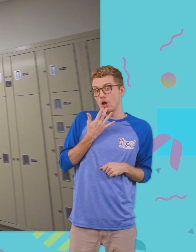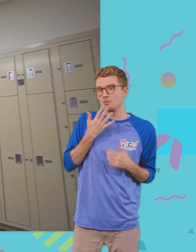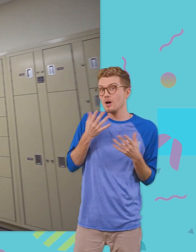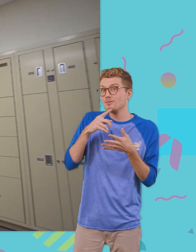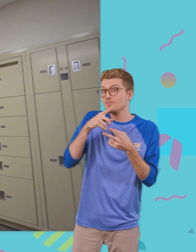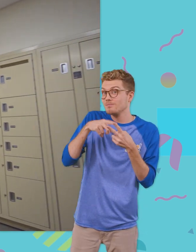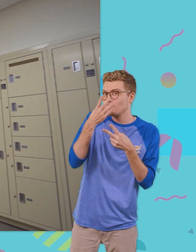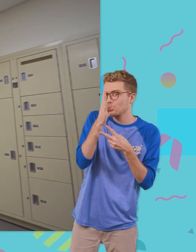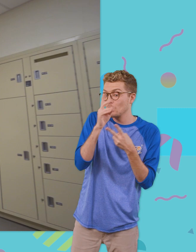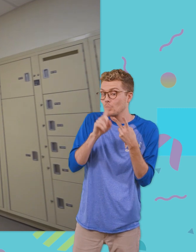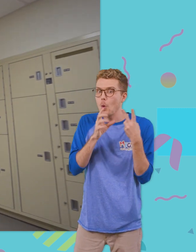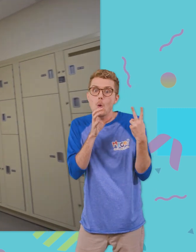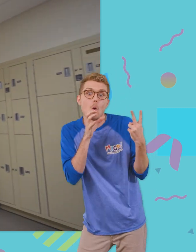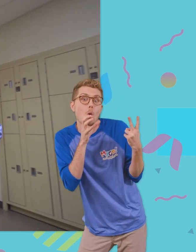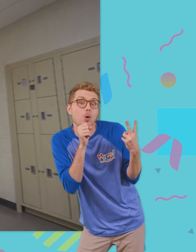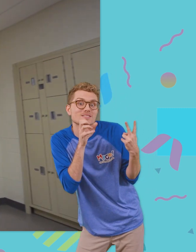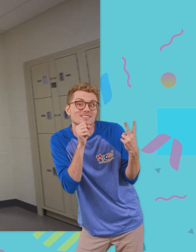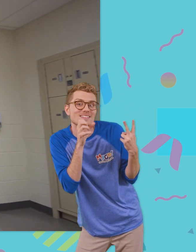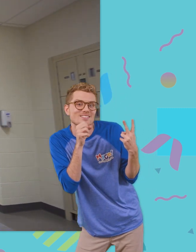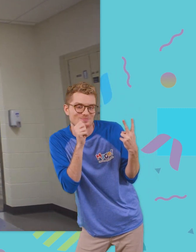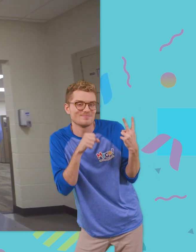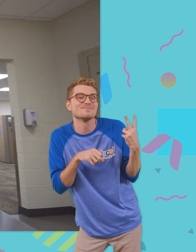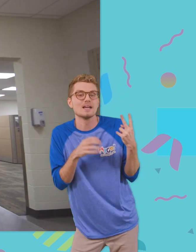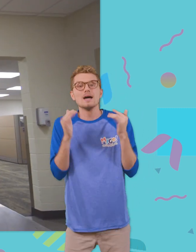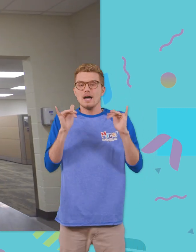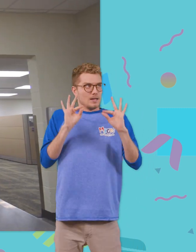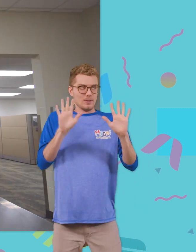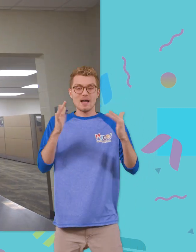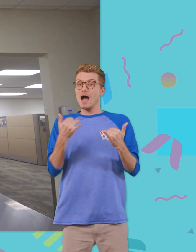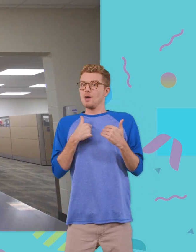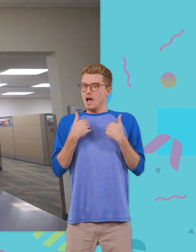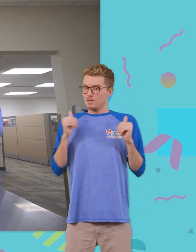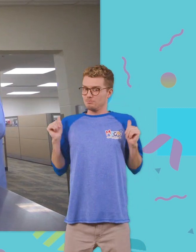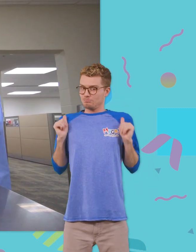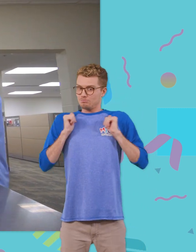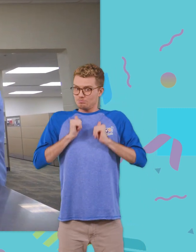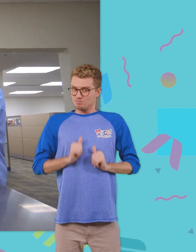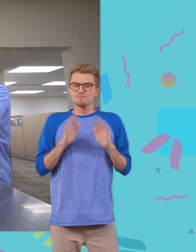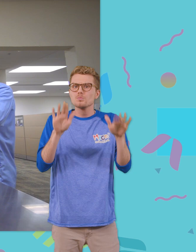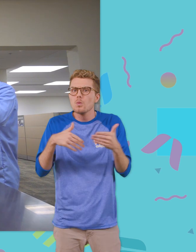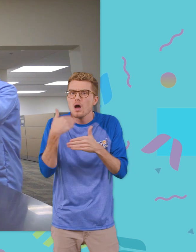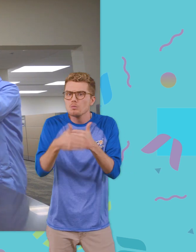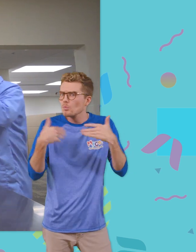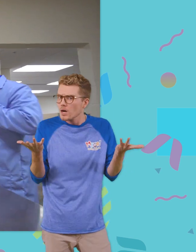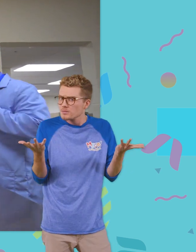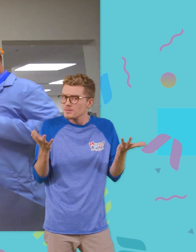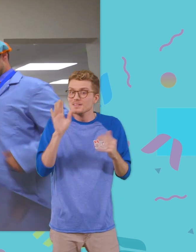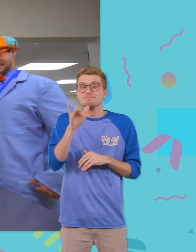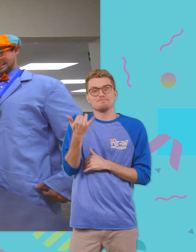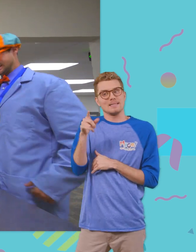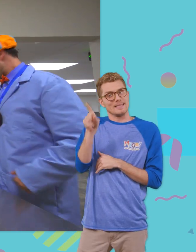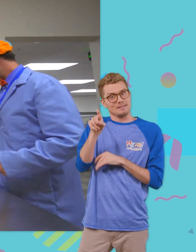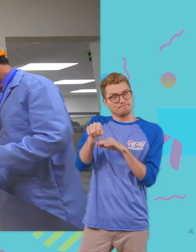colors. Blue is one of them, and orange is the other. All right, now I have my lab coat on. Now what? Now you